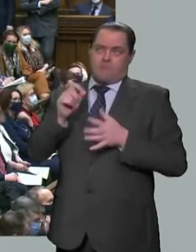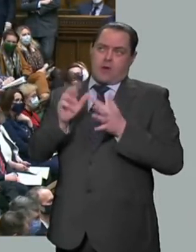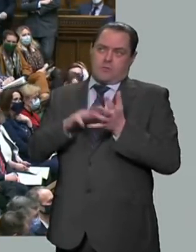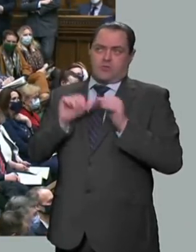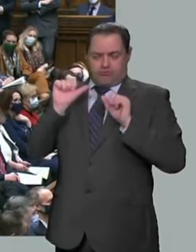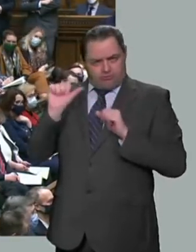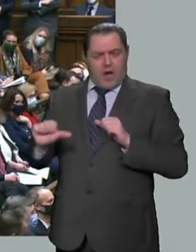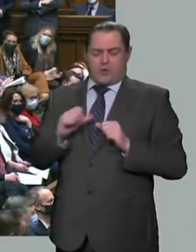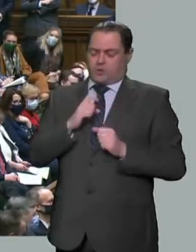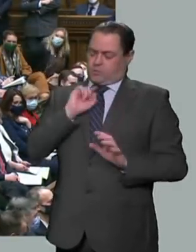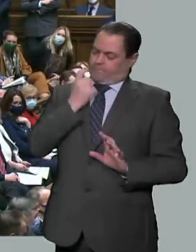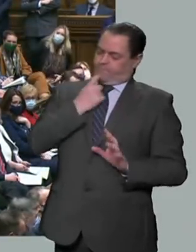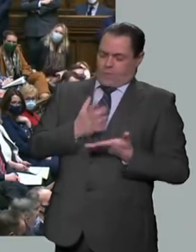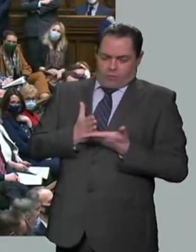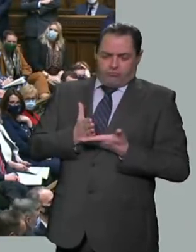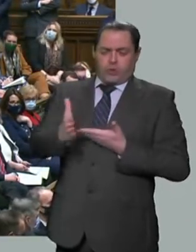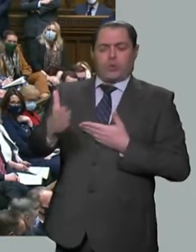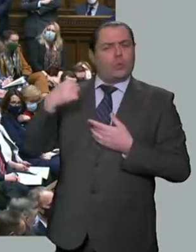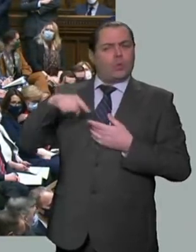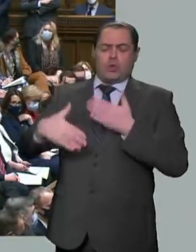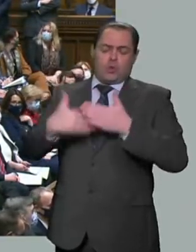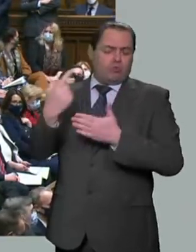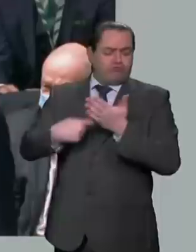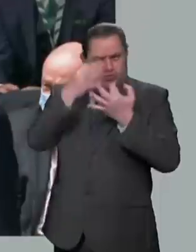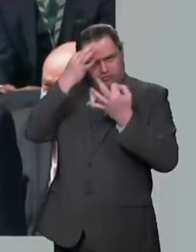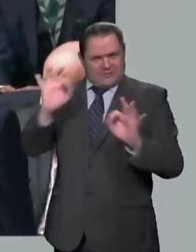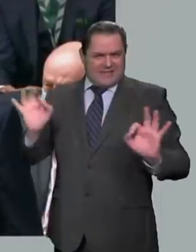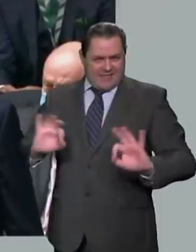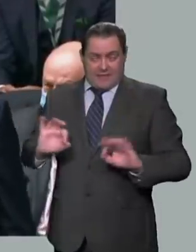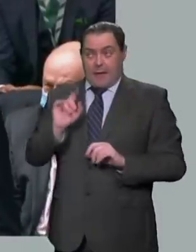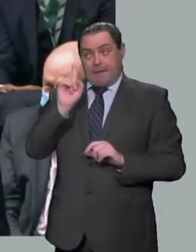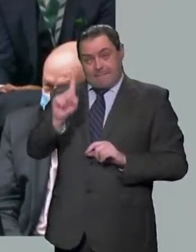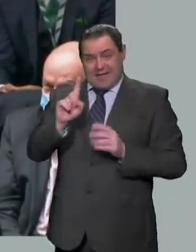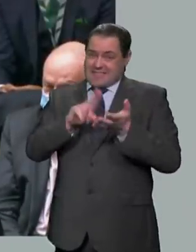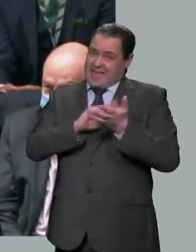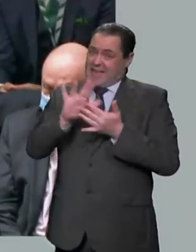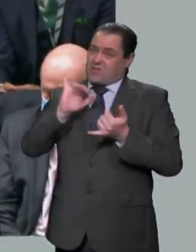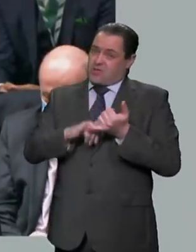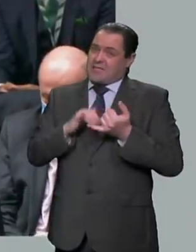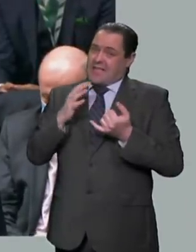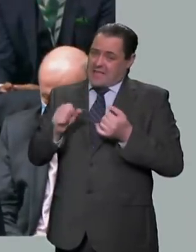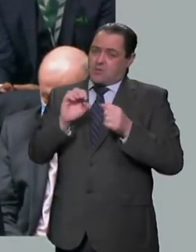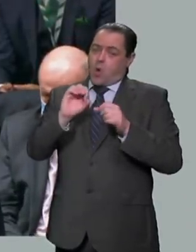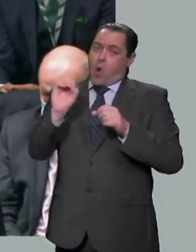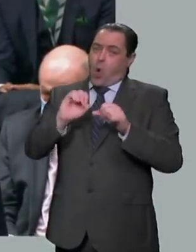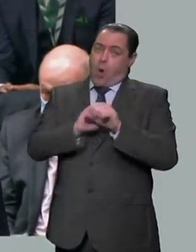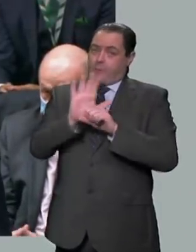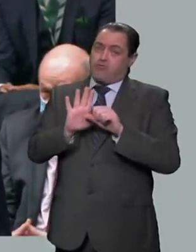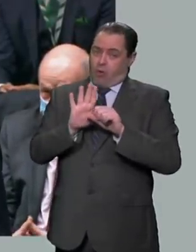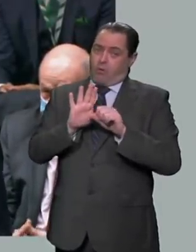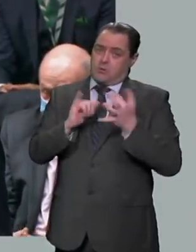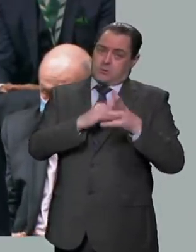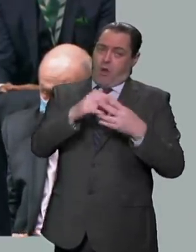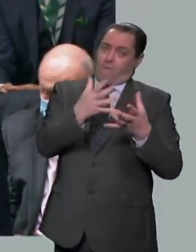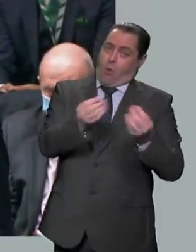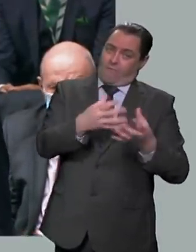new restrictions in the last few weeks. But does he agree the NHS faces not just Omicron staffing